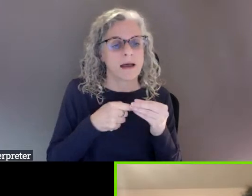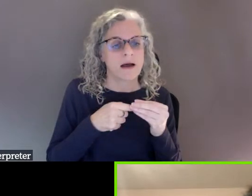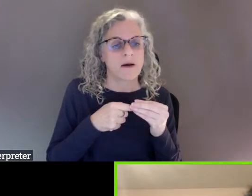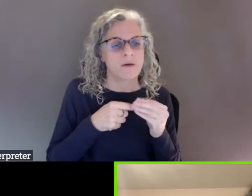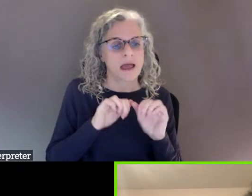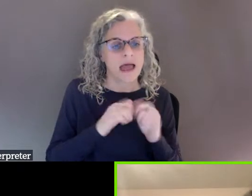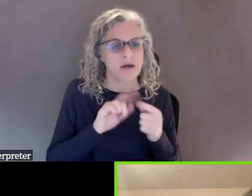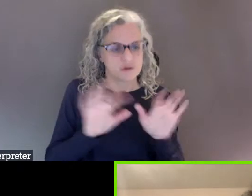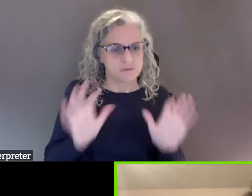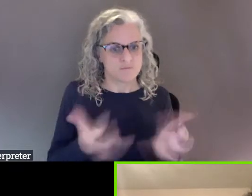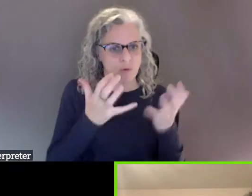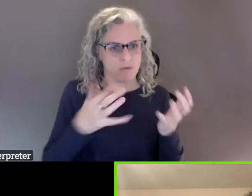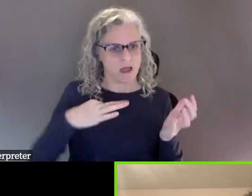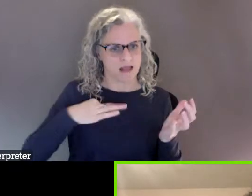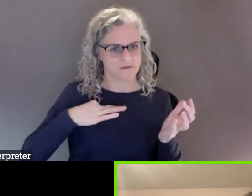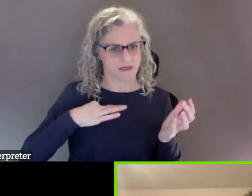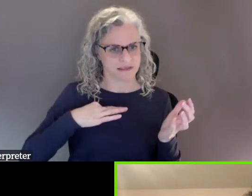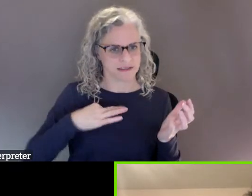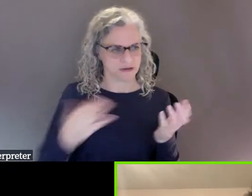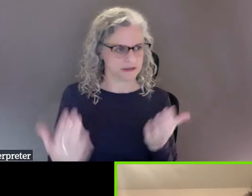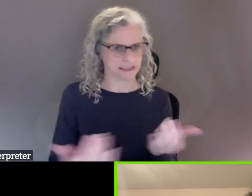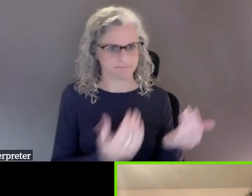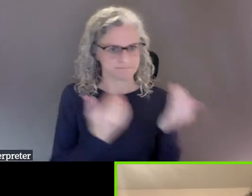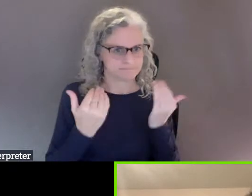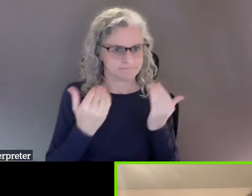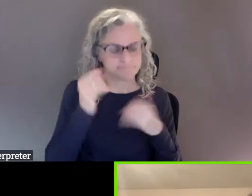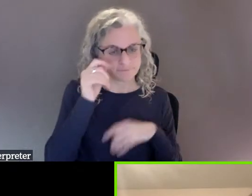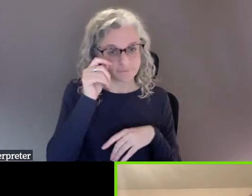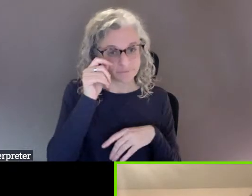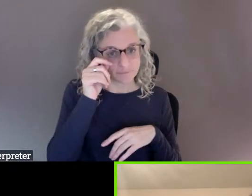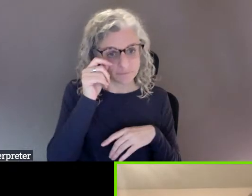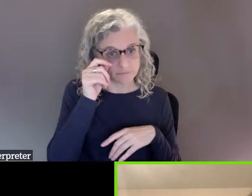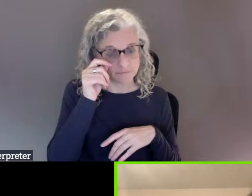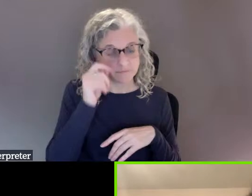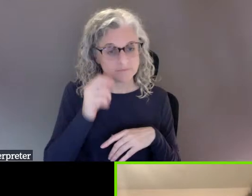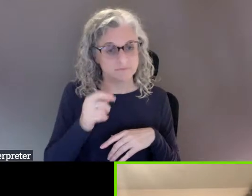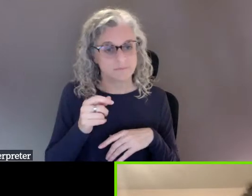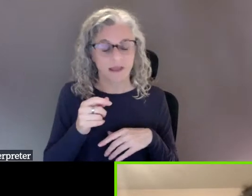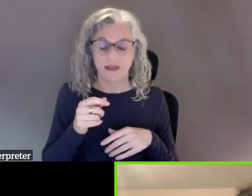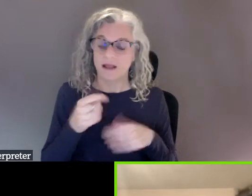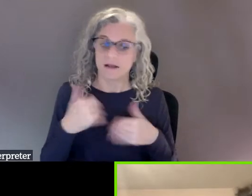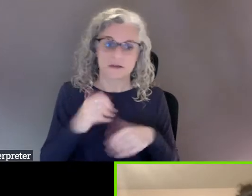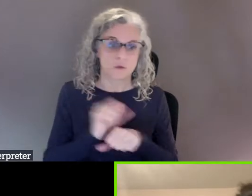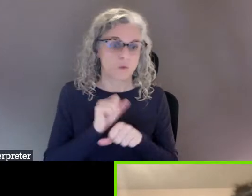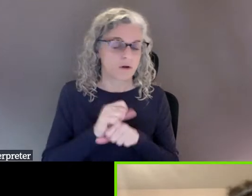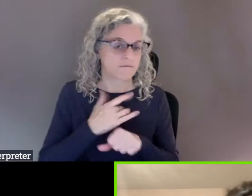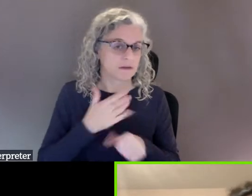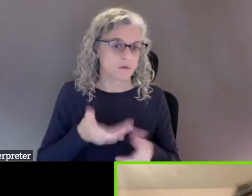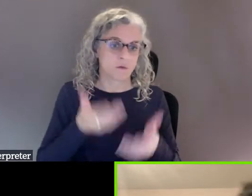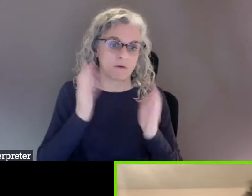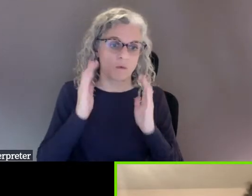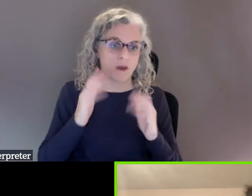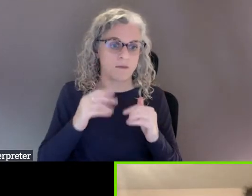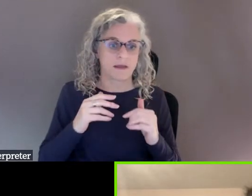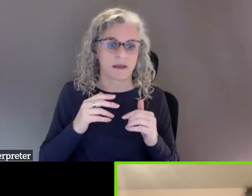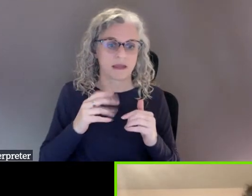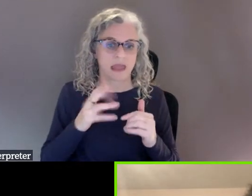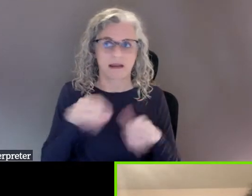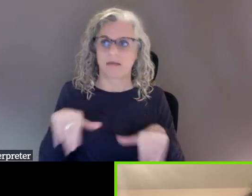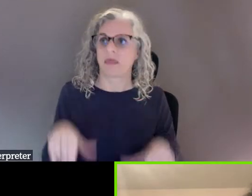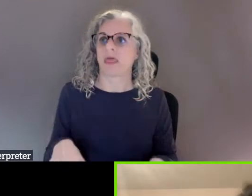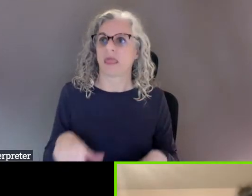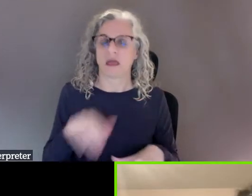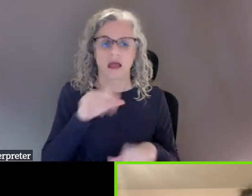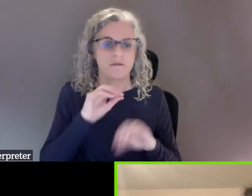like volunteers, because a lot of this can seem like really overwhelming. Like, I don't have a law degree, or I don't have